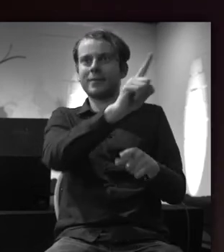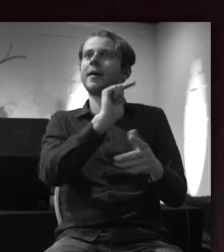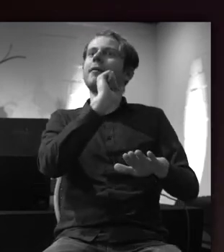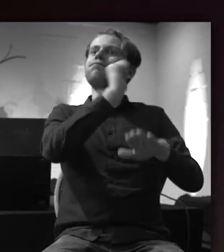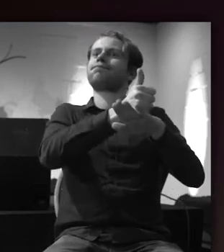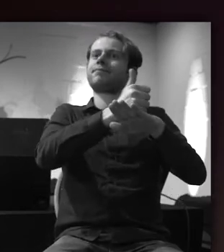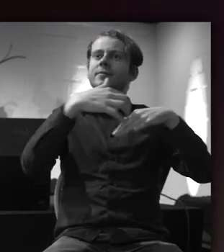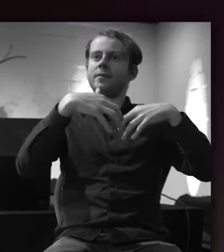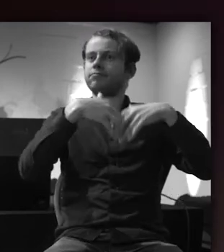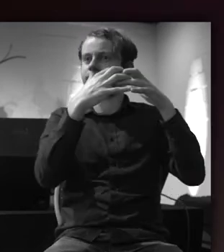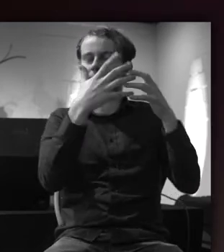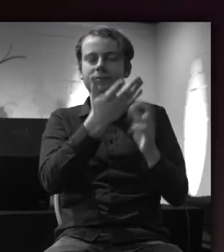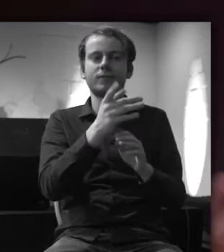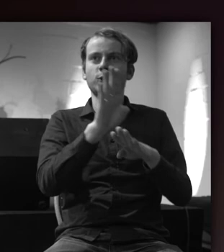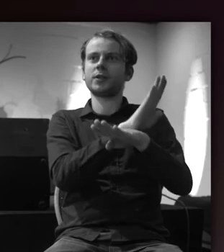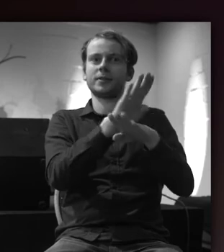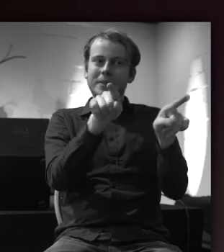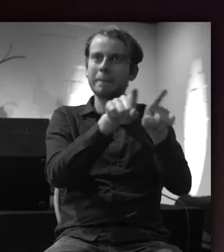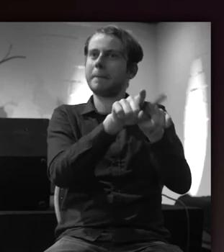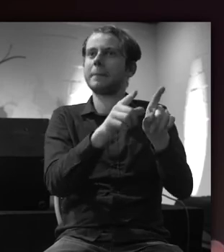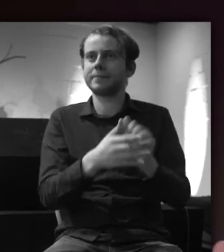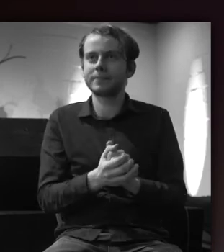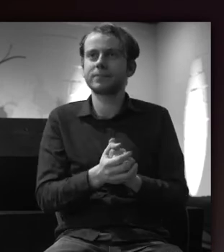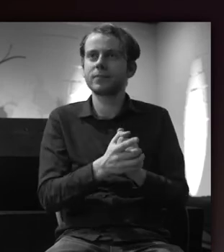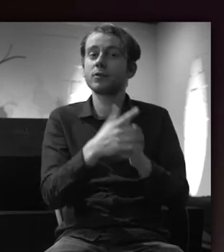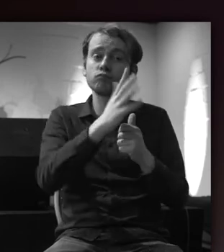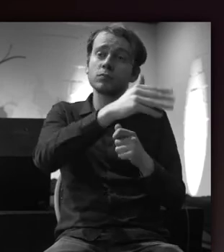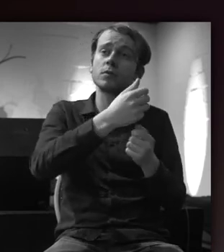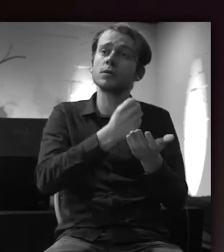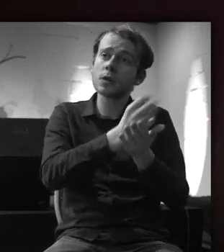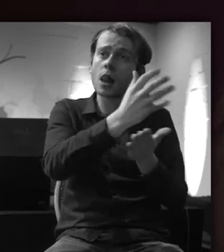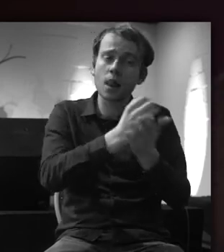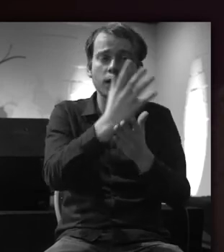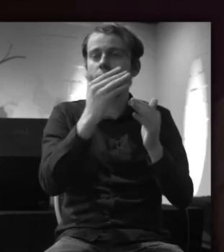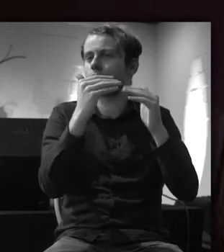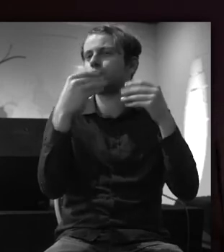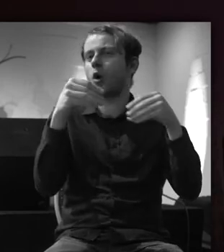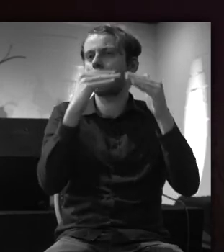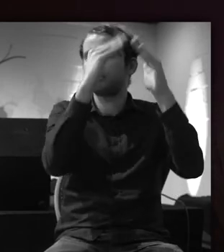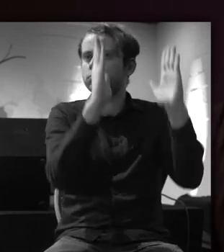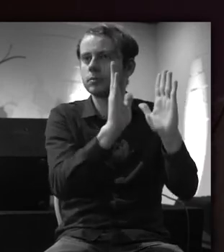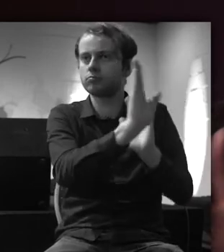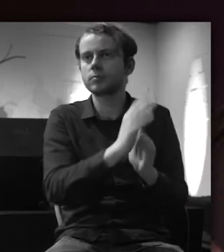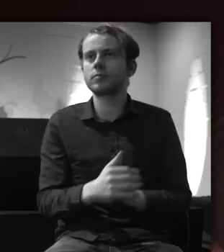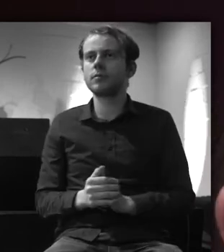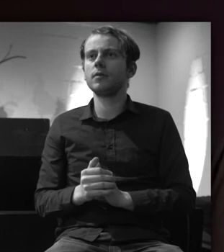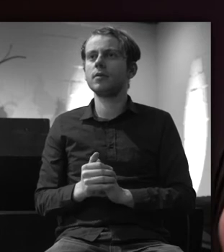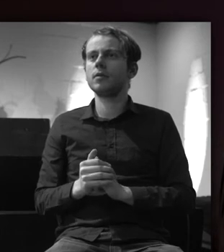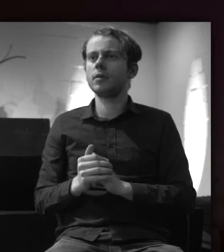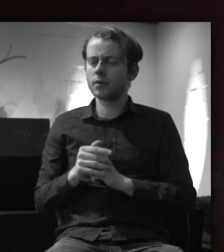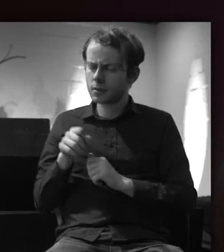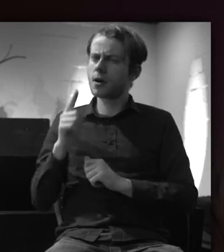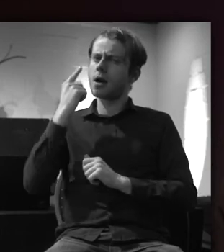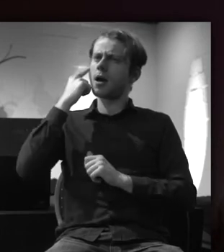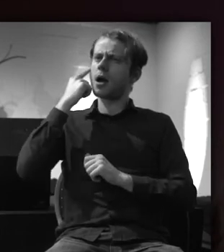equipment. And that, for me, I found that, wow, maybe like the community that we are creating, the parallel community we are creating in the